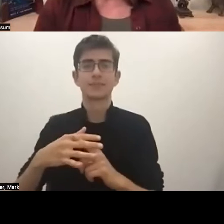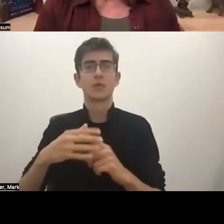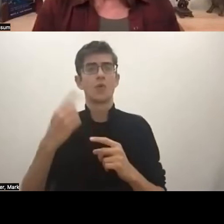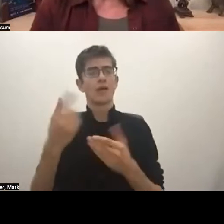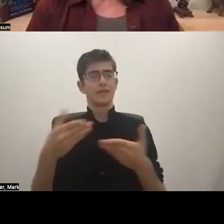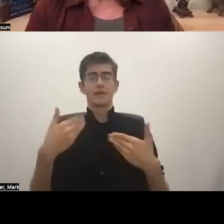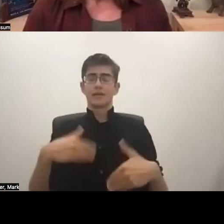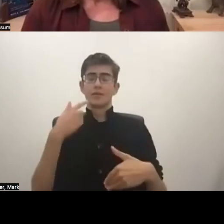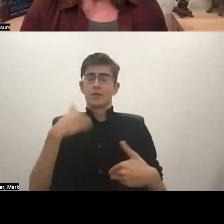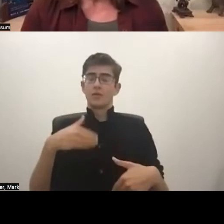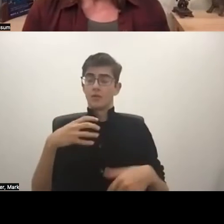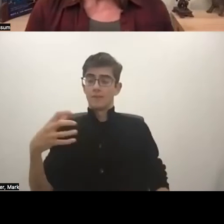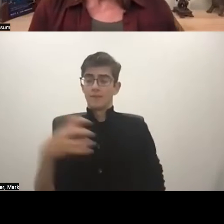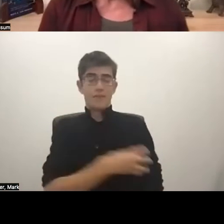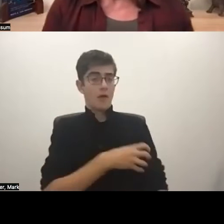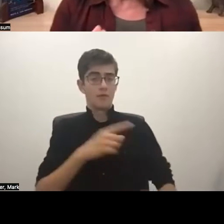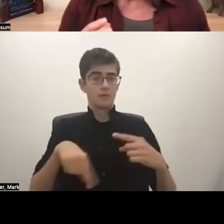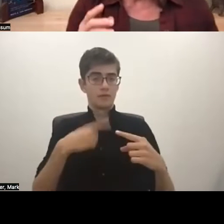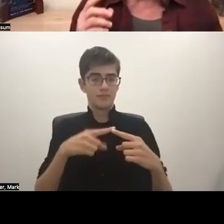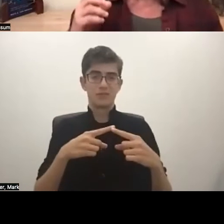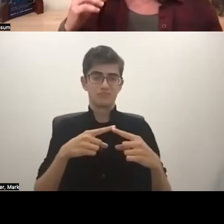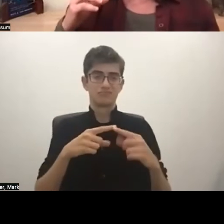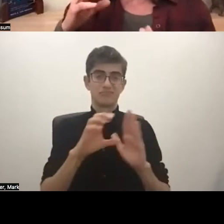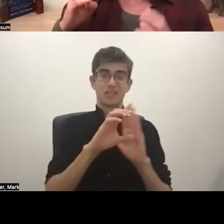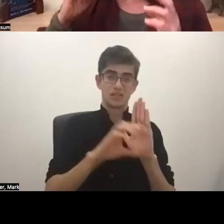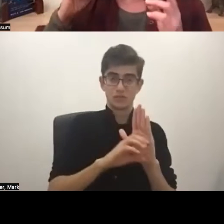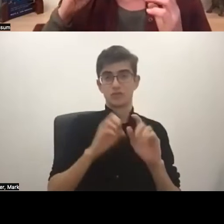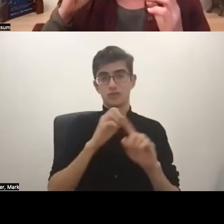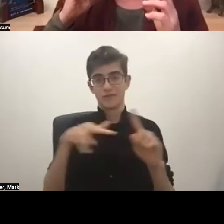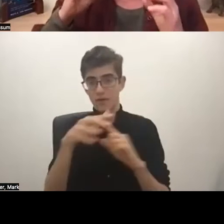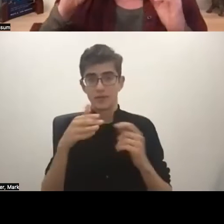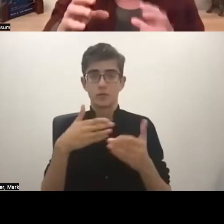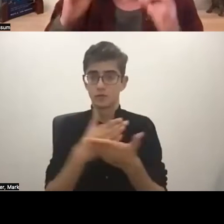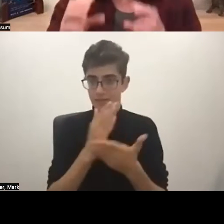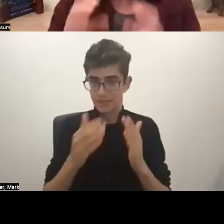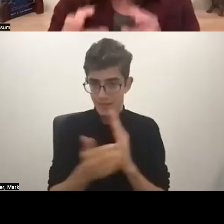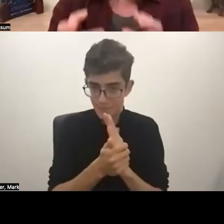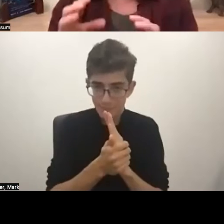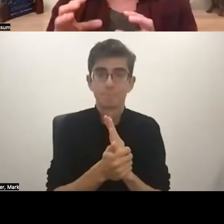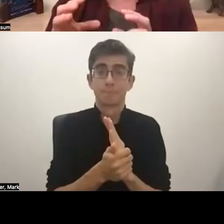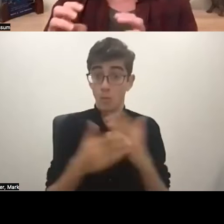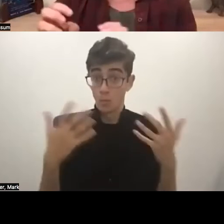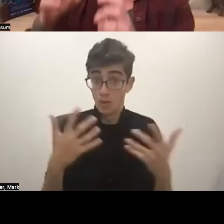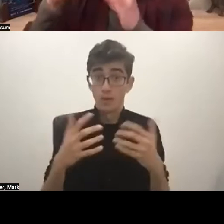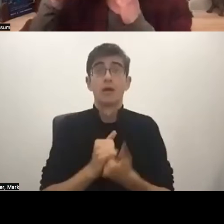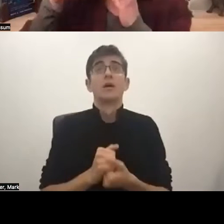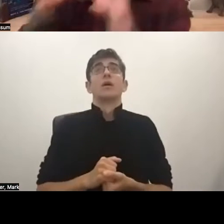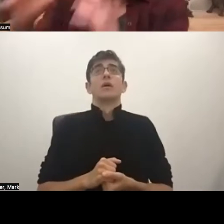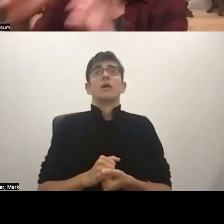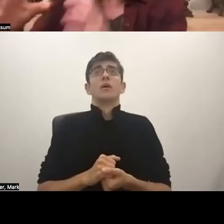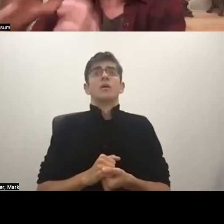things about this constitutional environmental rights amendment is that the demonstration